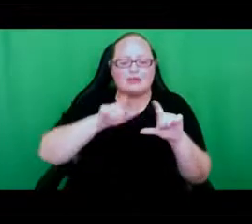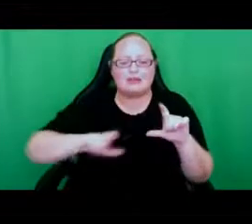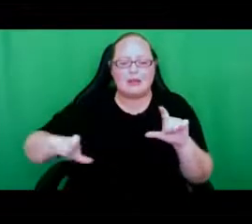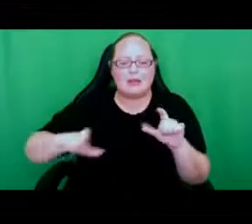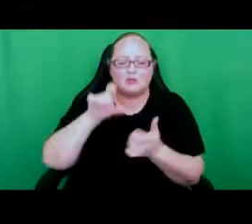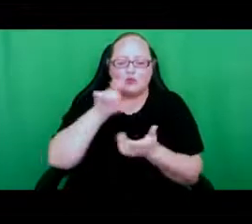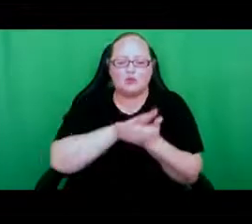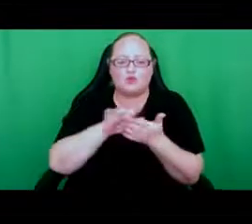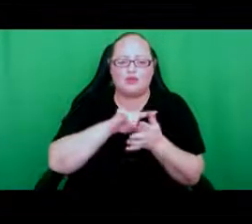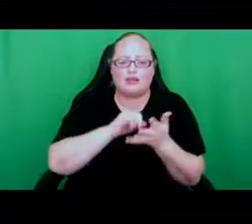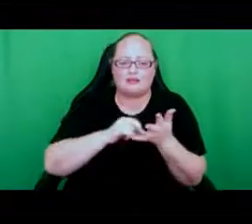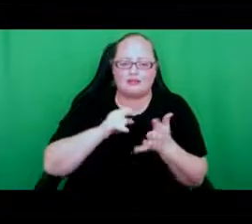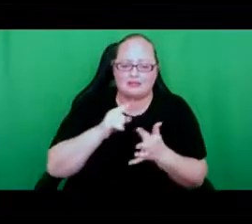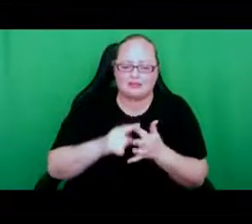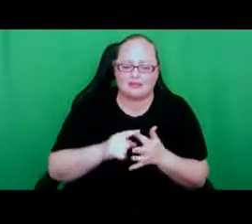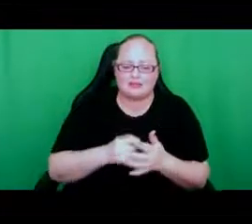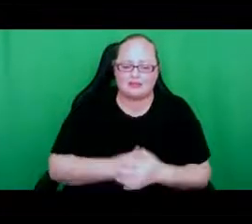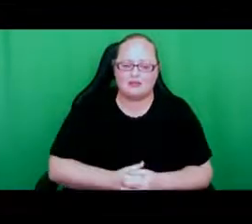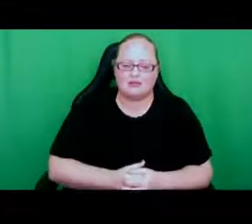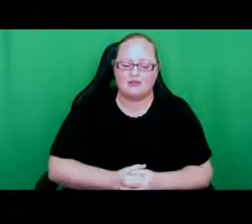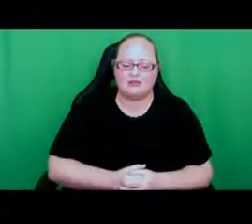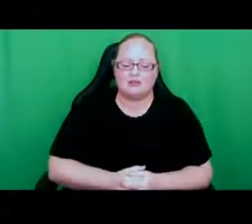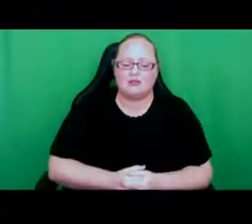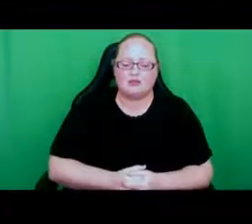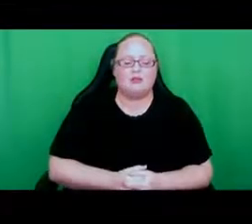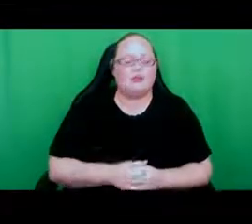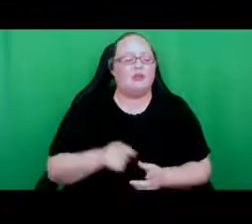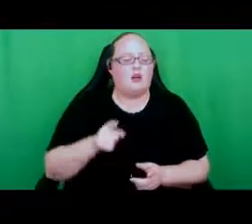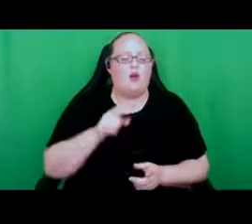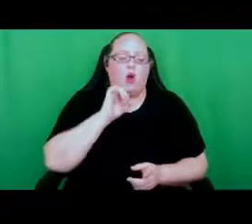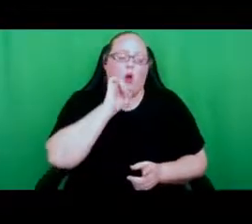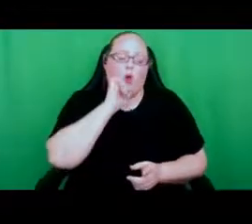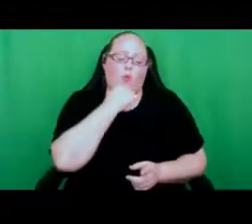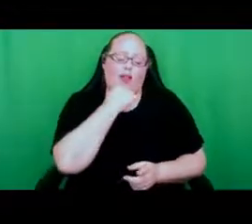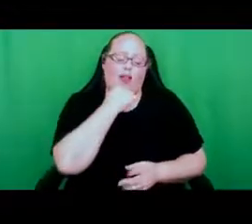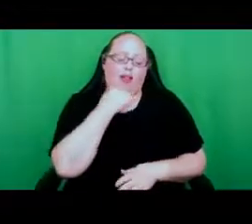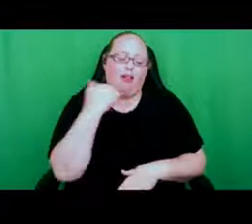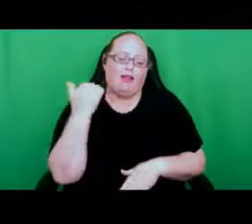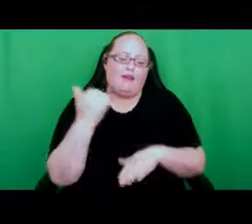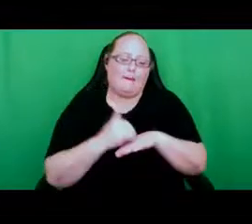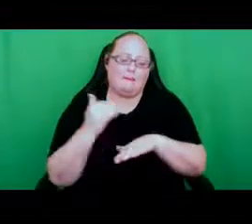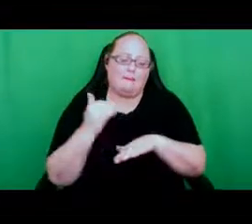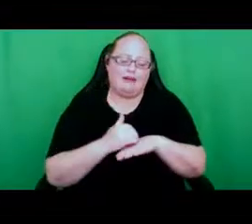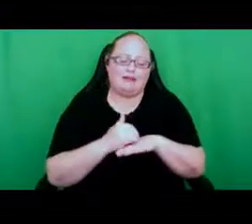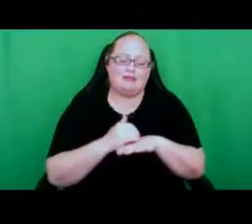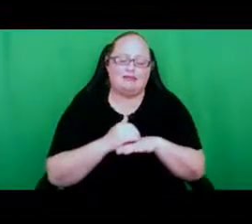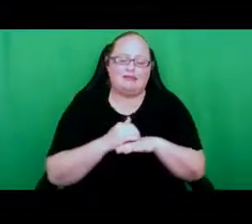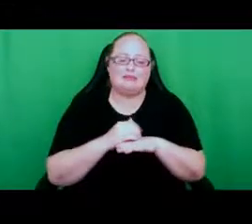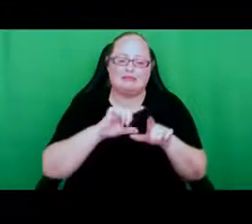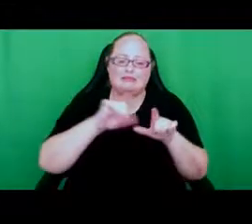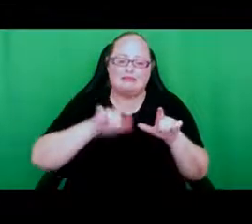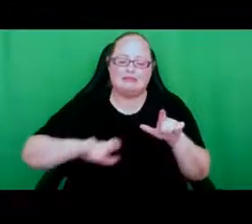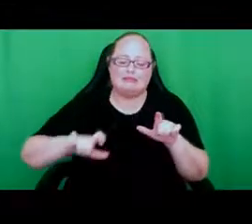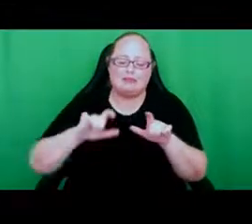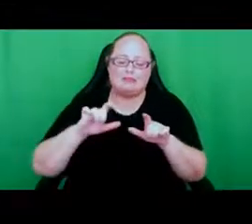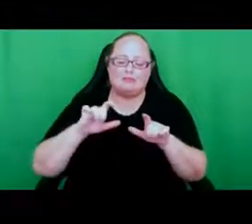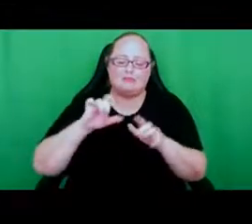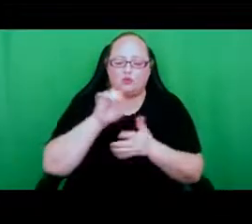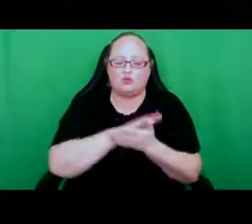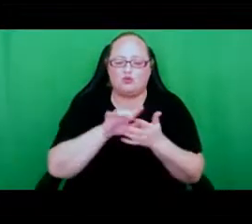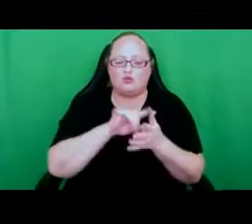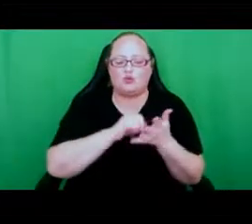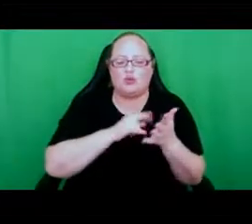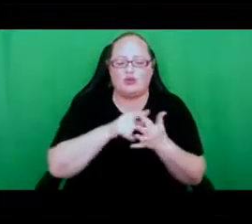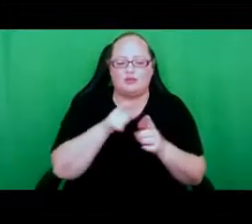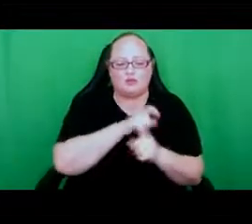Right, yeah, we would have an impact on Thames Chase Community Forest. We're building a new